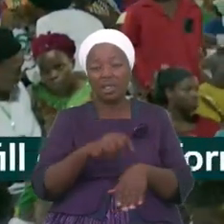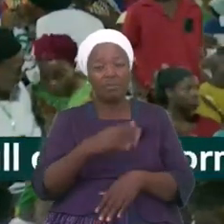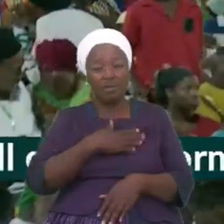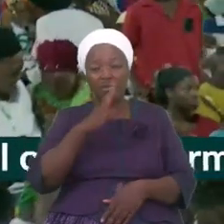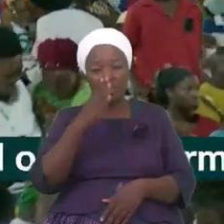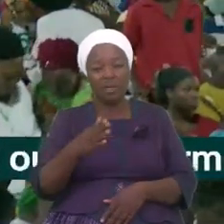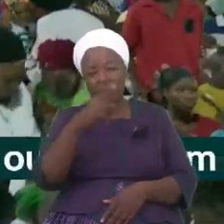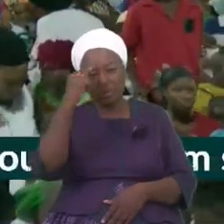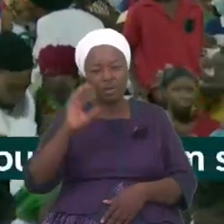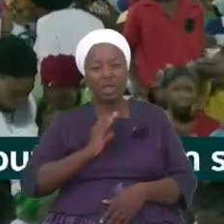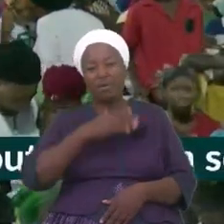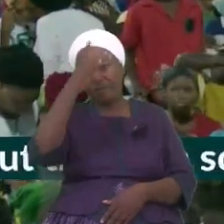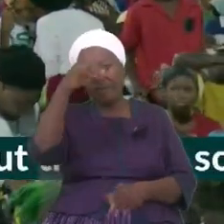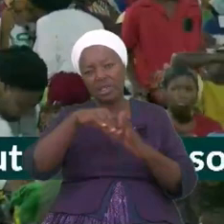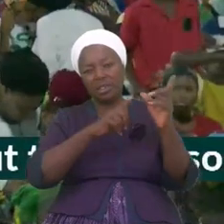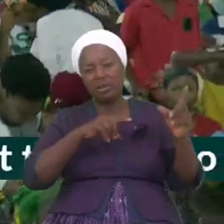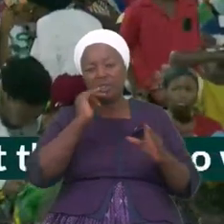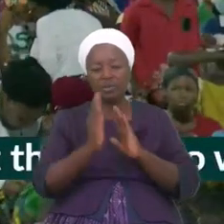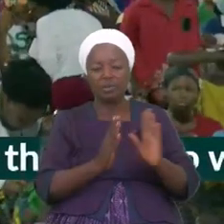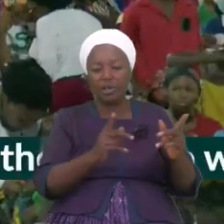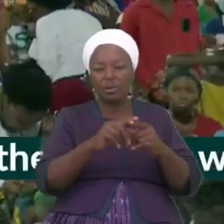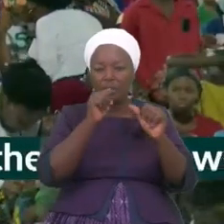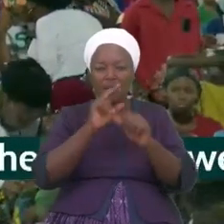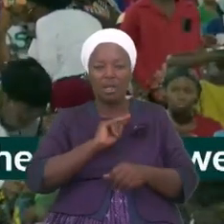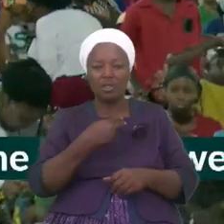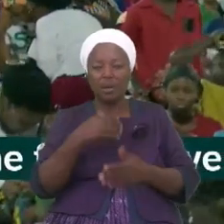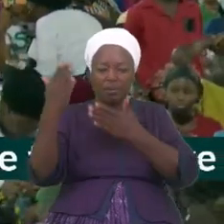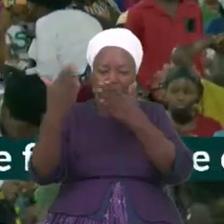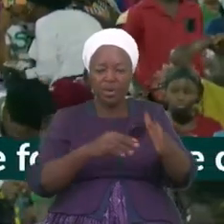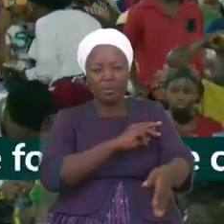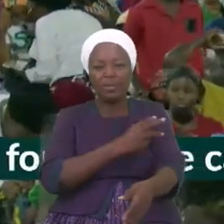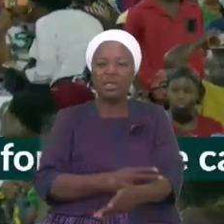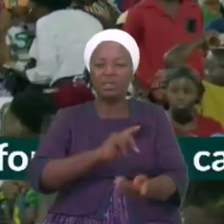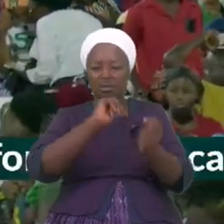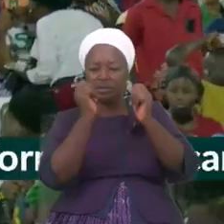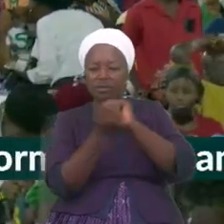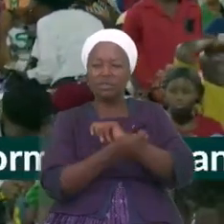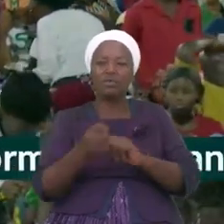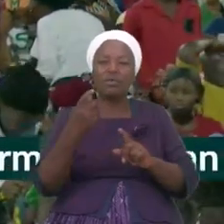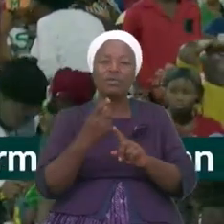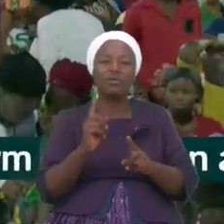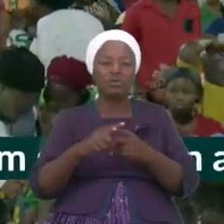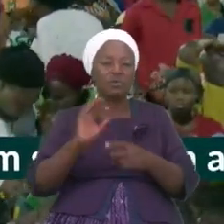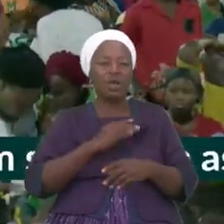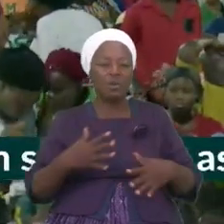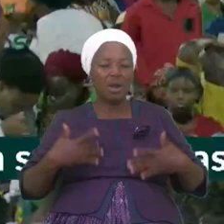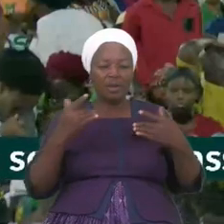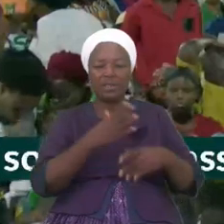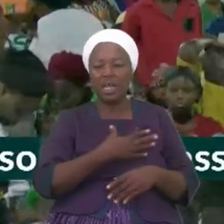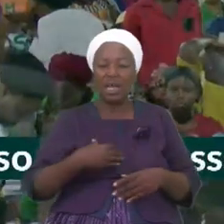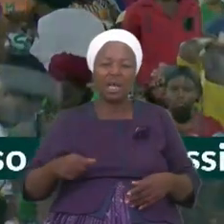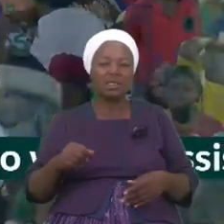is prepared to bless us and to bring mighty transformation to our lives and ministry